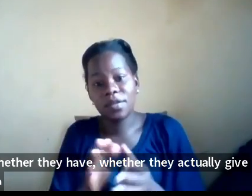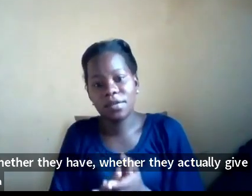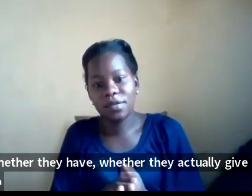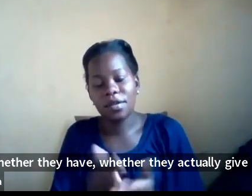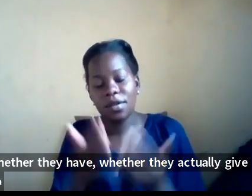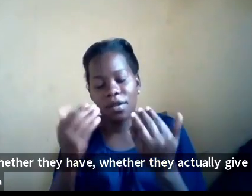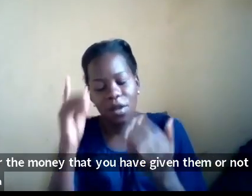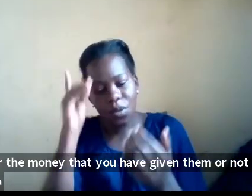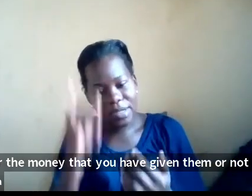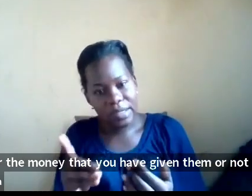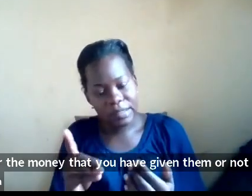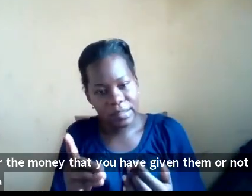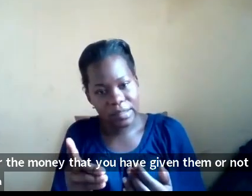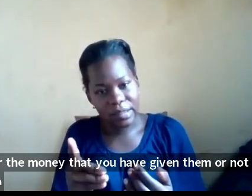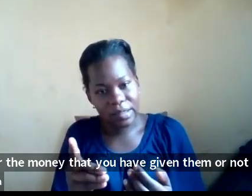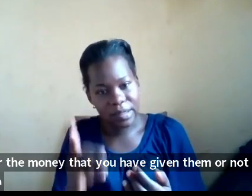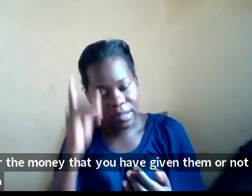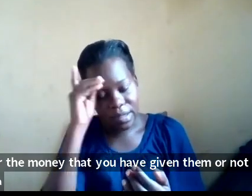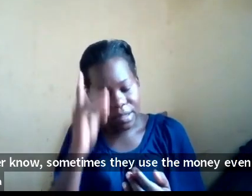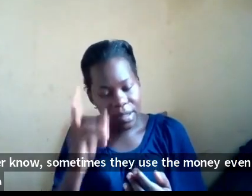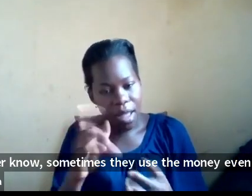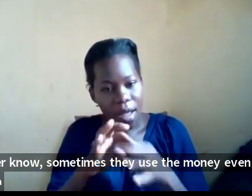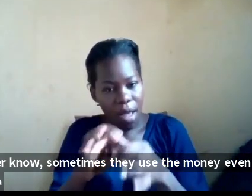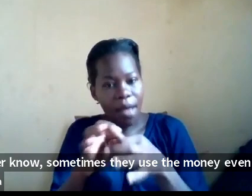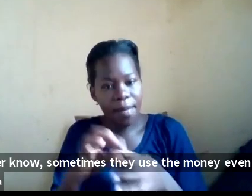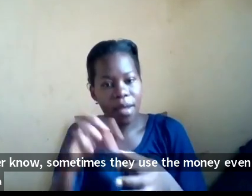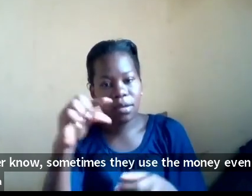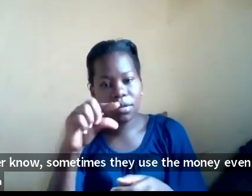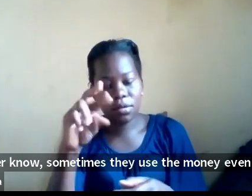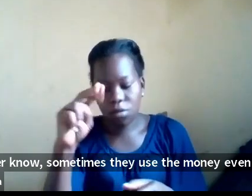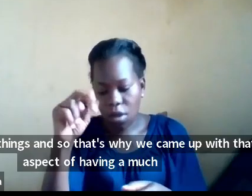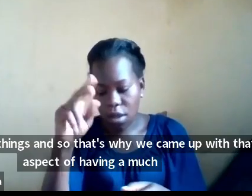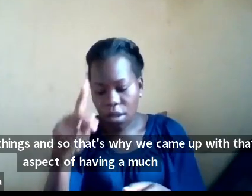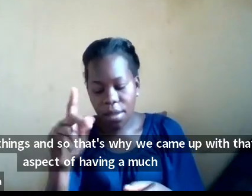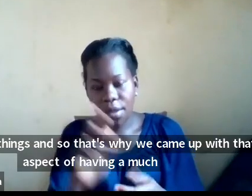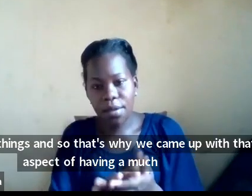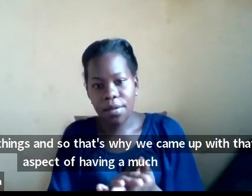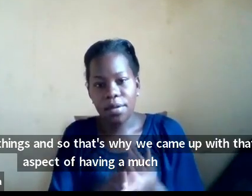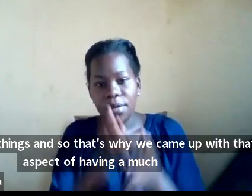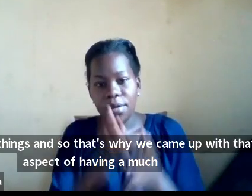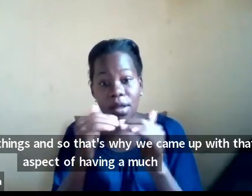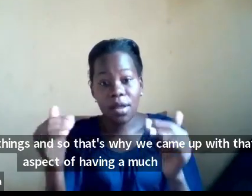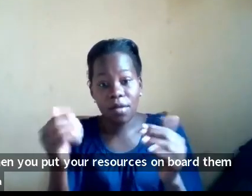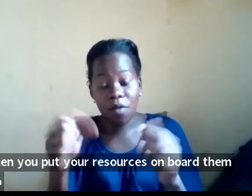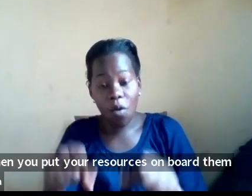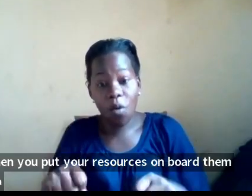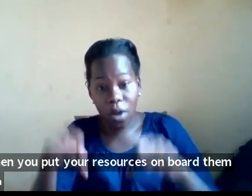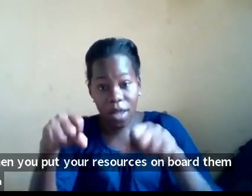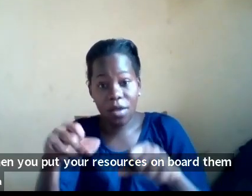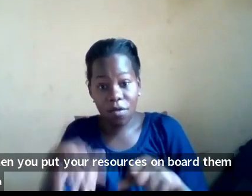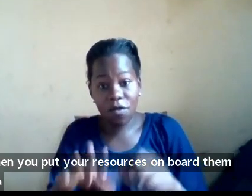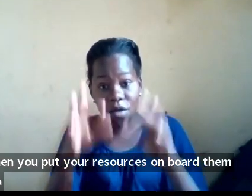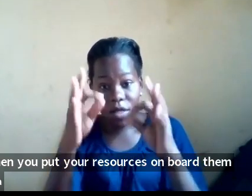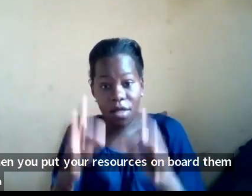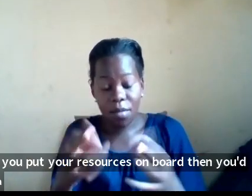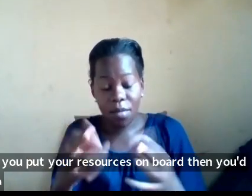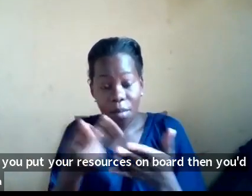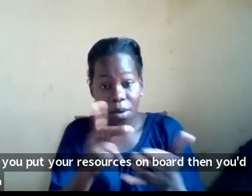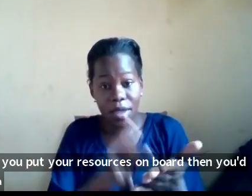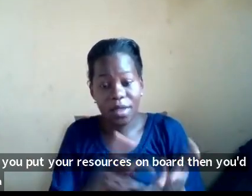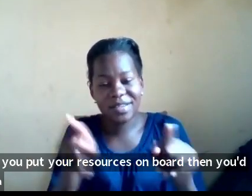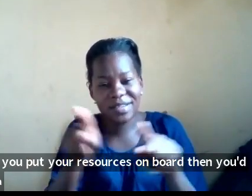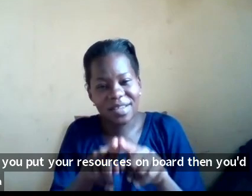that aspect of having a matching grant. When you put your resources on board, then you'll have some level of ownership of your project. And then we